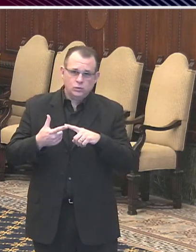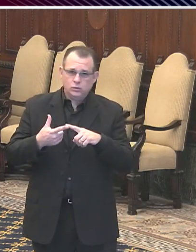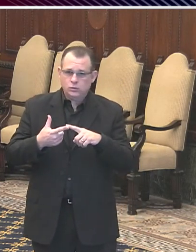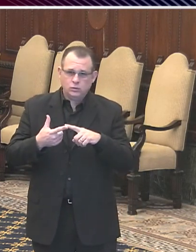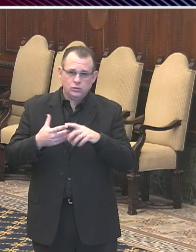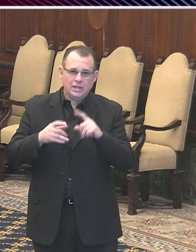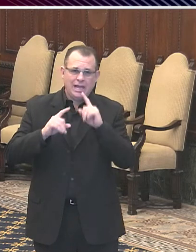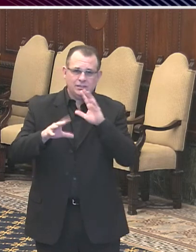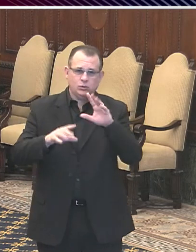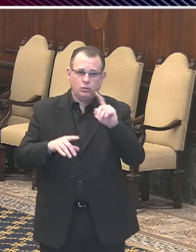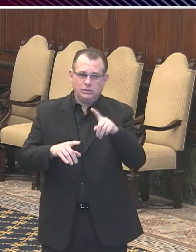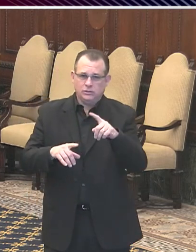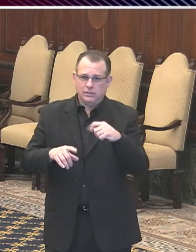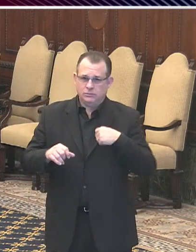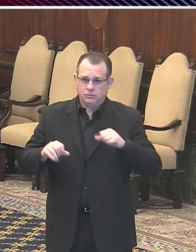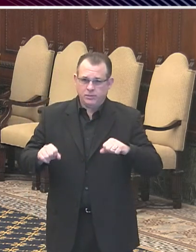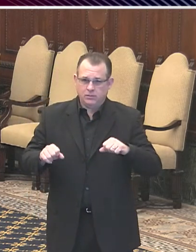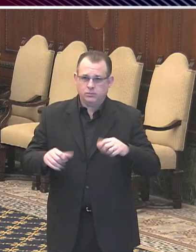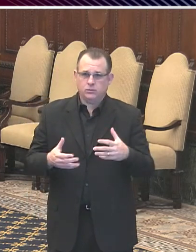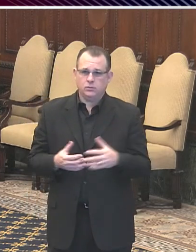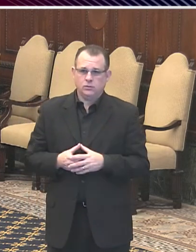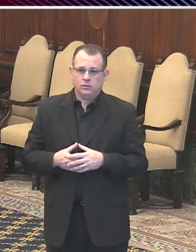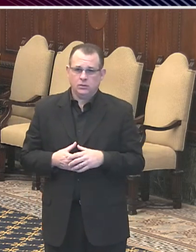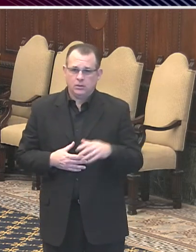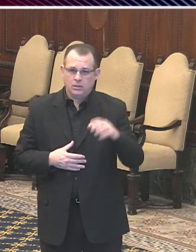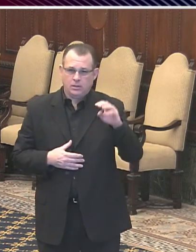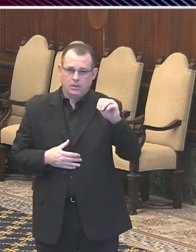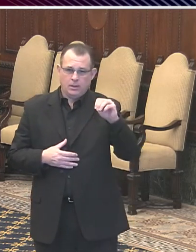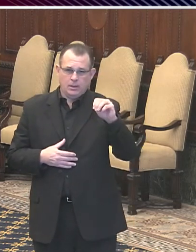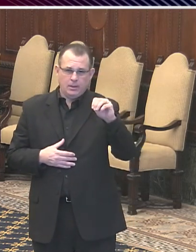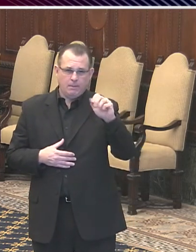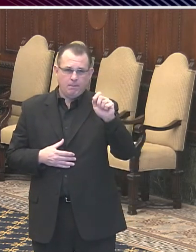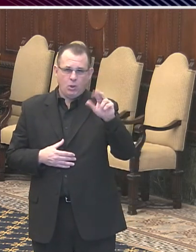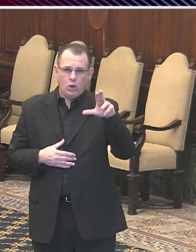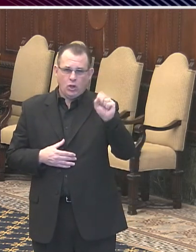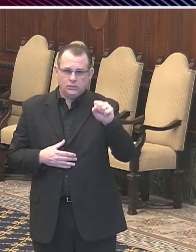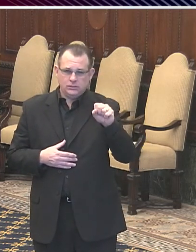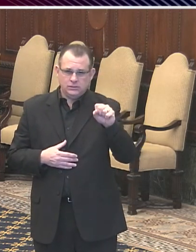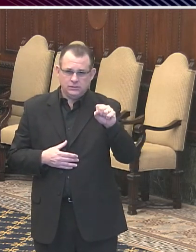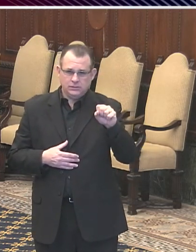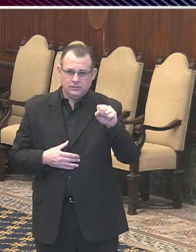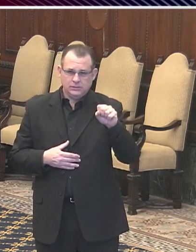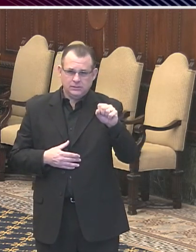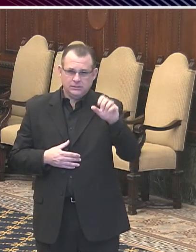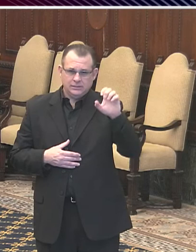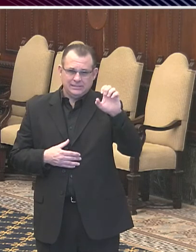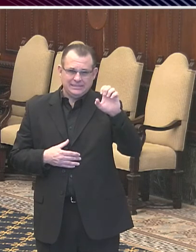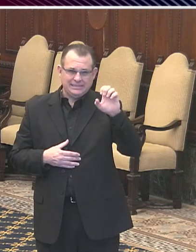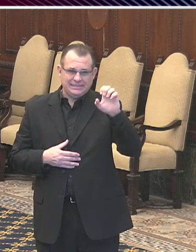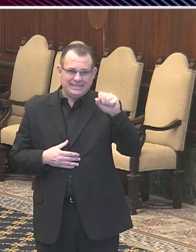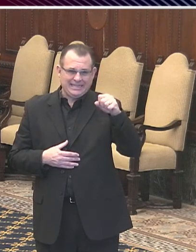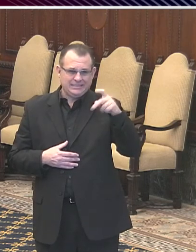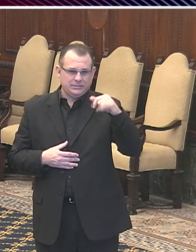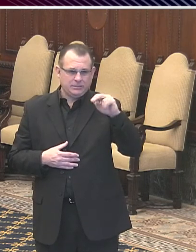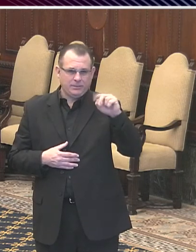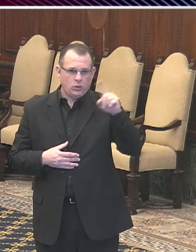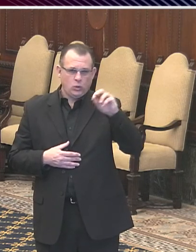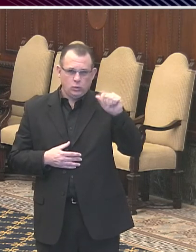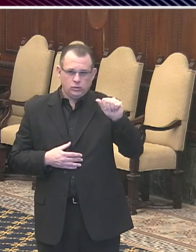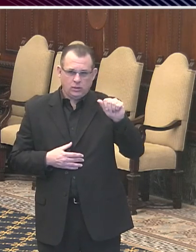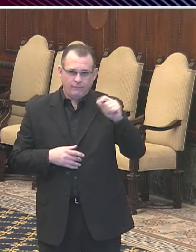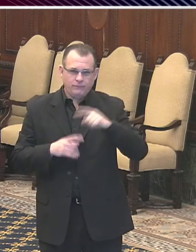All right, Marcus Espinoza with Fox 29. Hi guys, how you doing today? I just want to ask again to the mayor or to